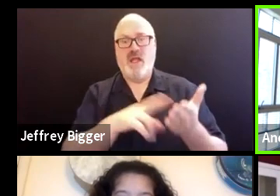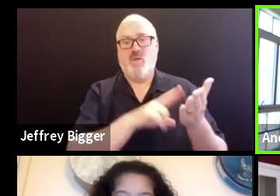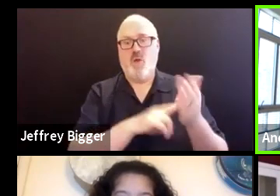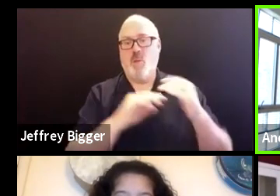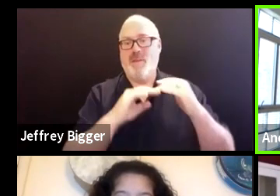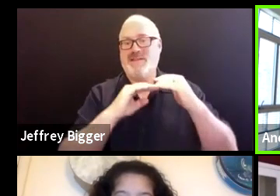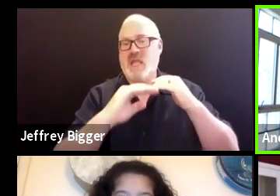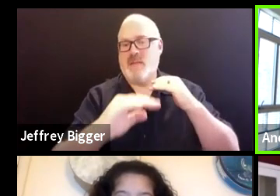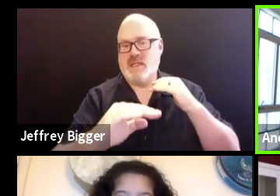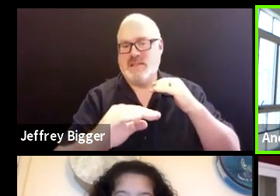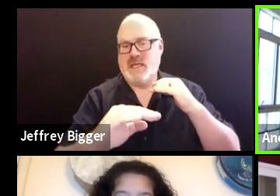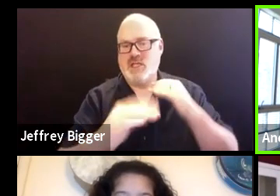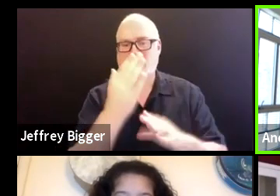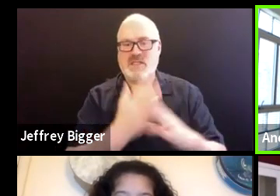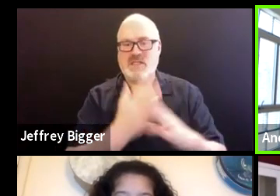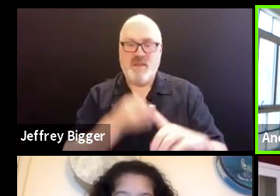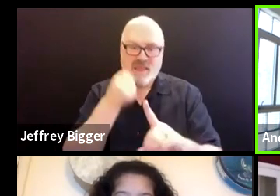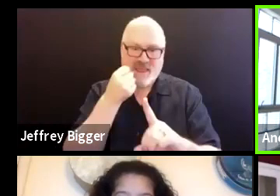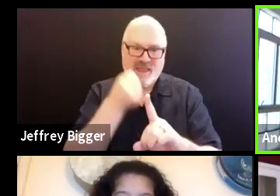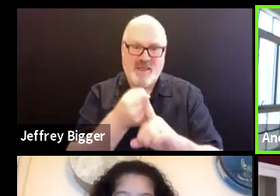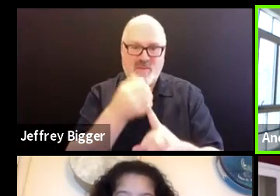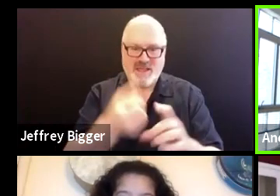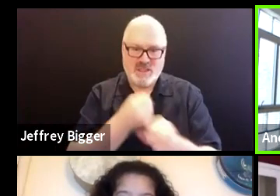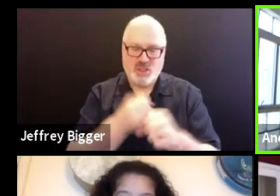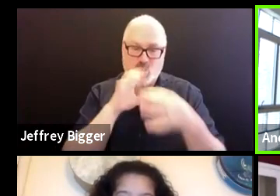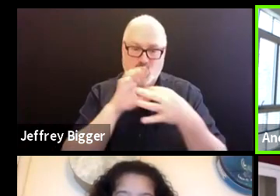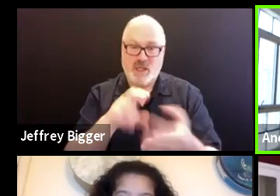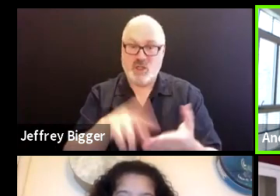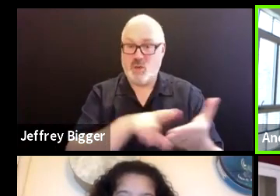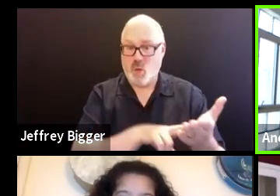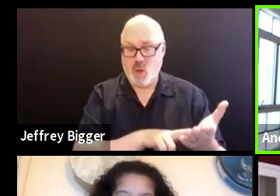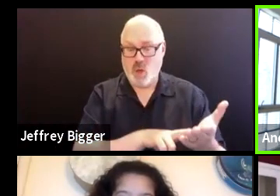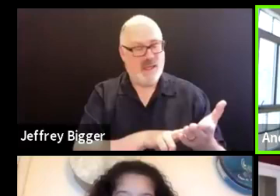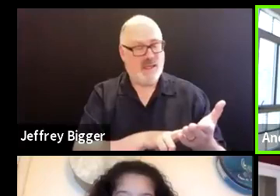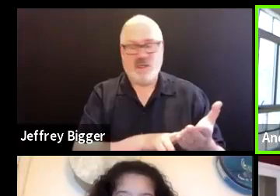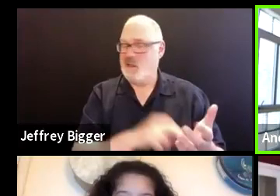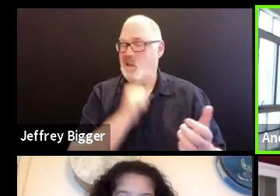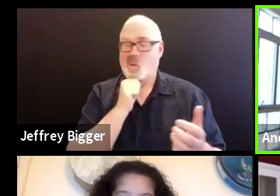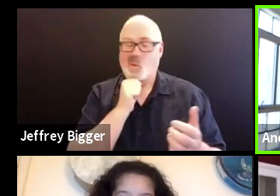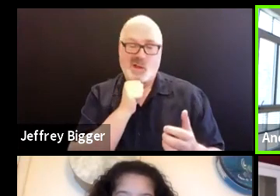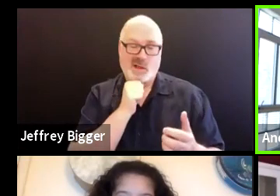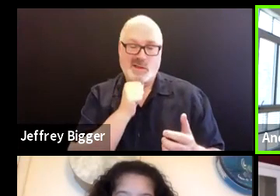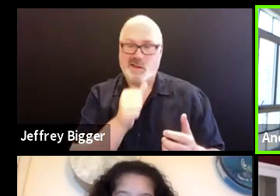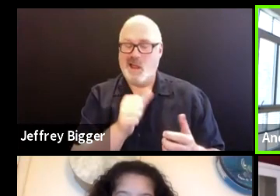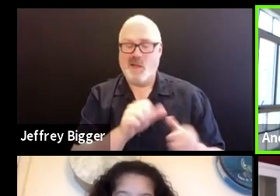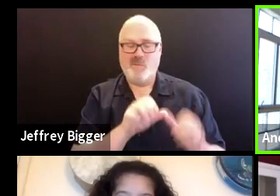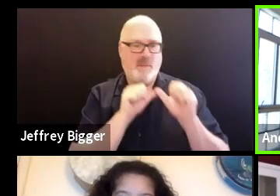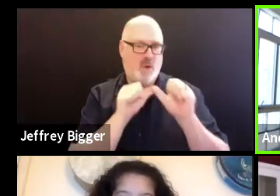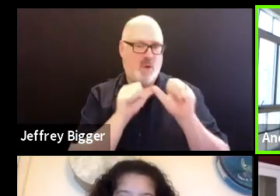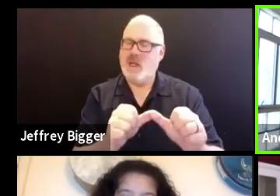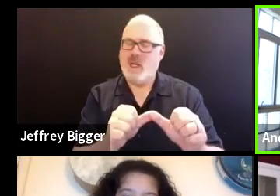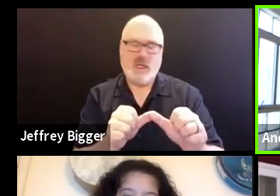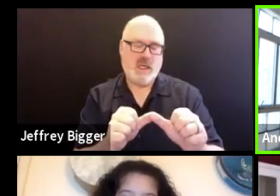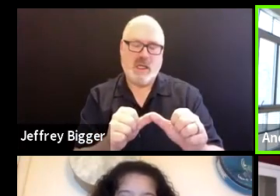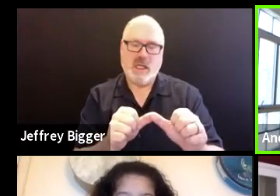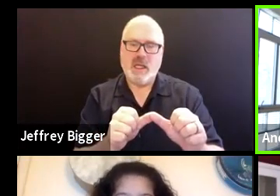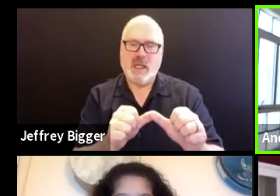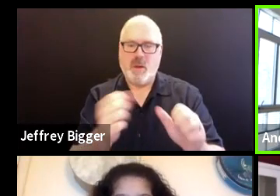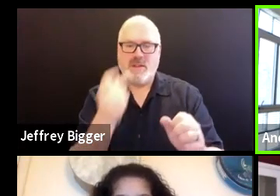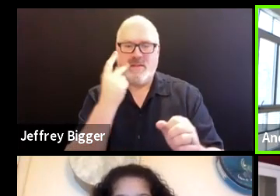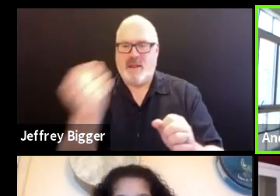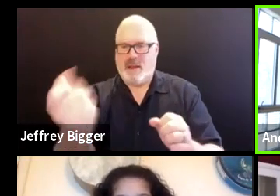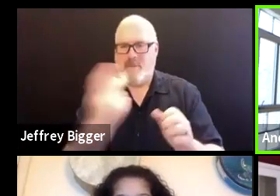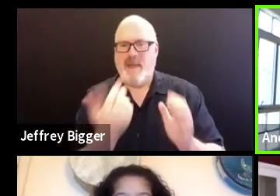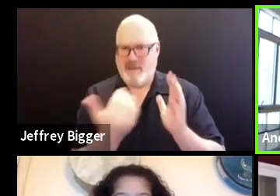I mean, some of the impacts that we're seeing this year with enrollment, I don't think are going to be permanent. I think that there'll be a rebounding in